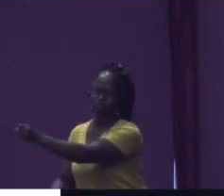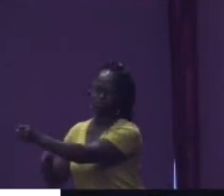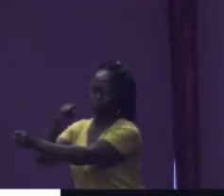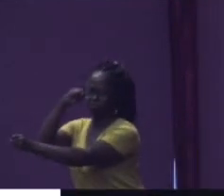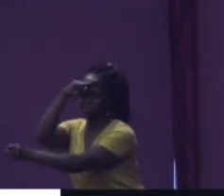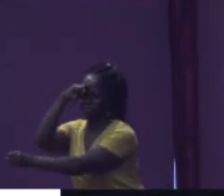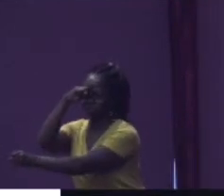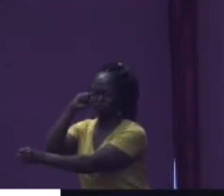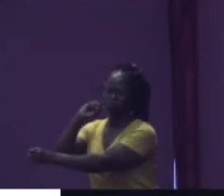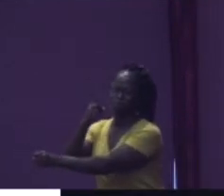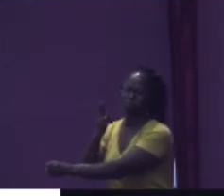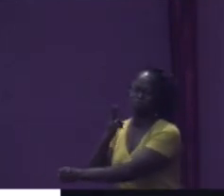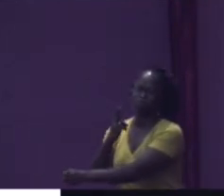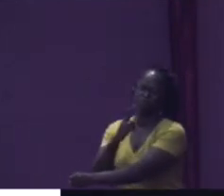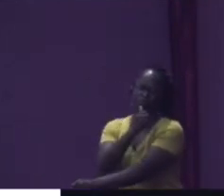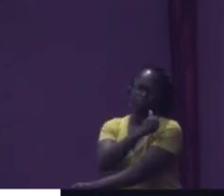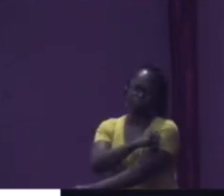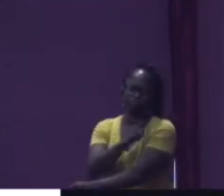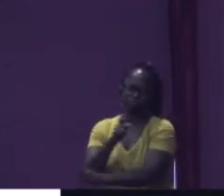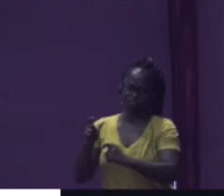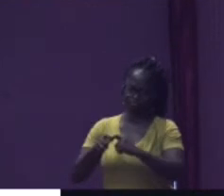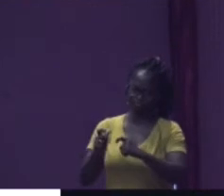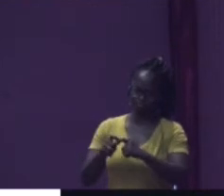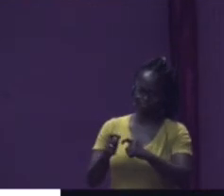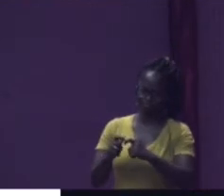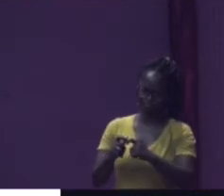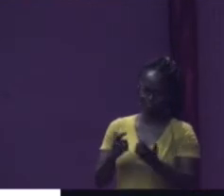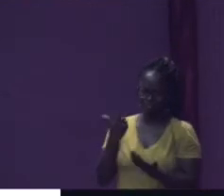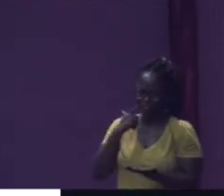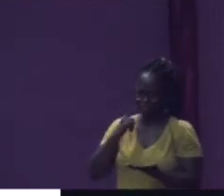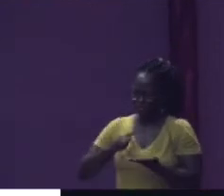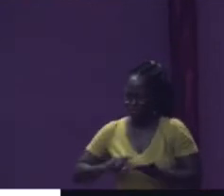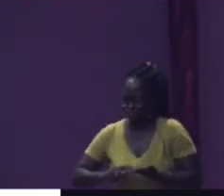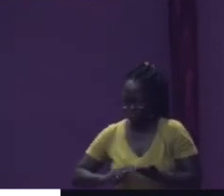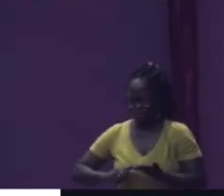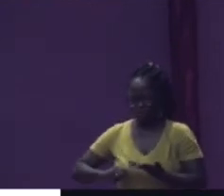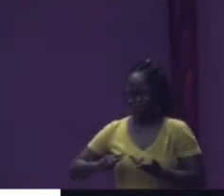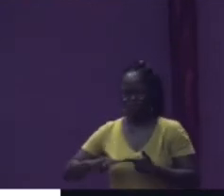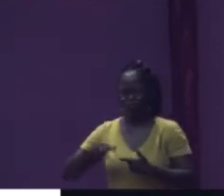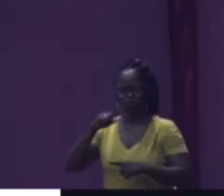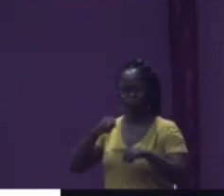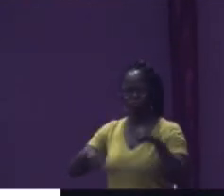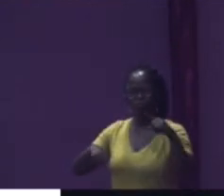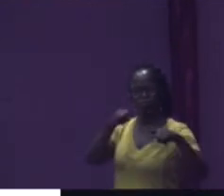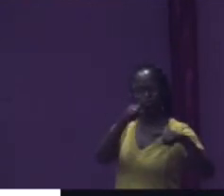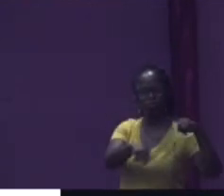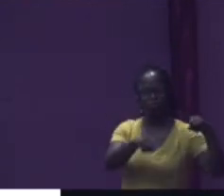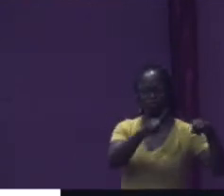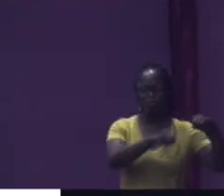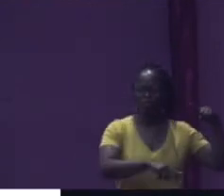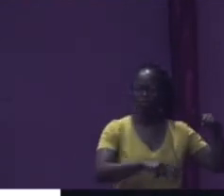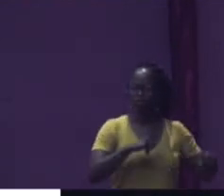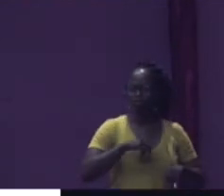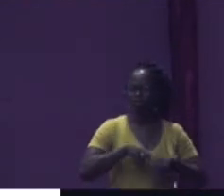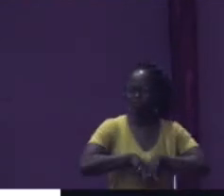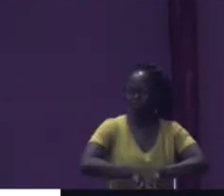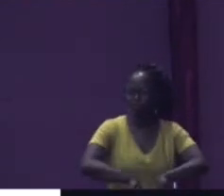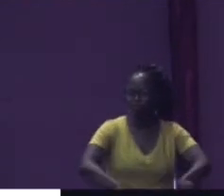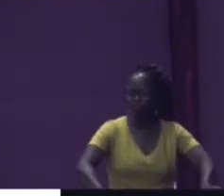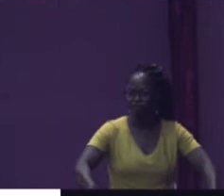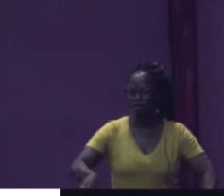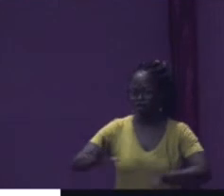And these also reflect not only changes in terms of the government restrictions, but the World